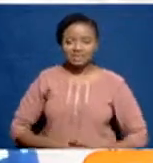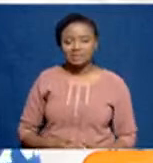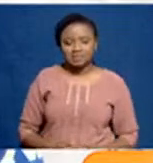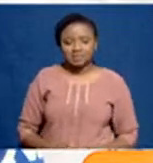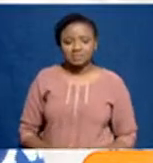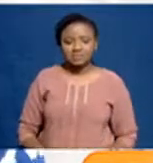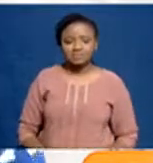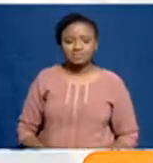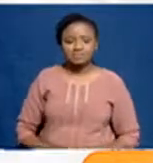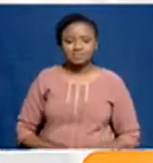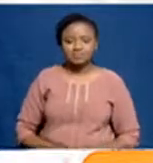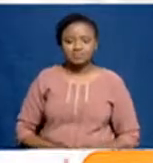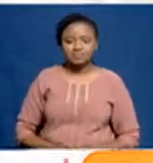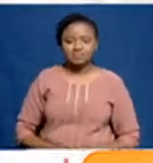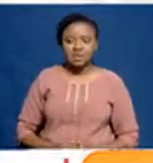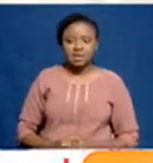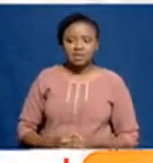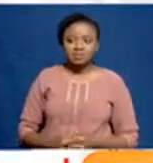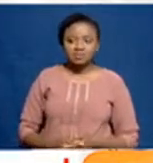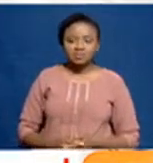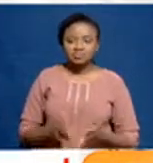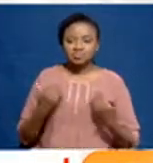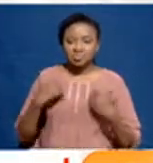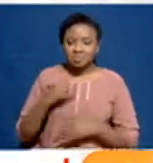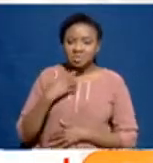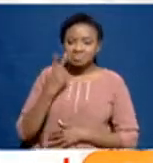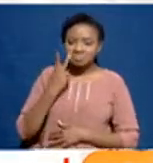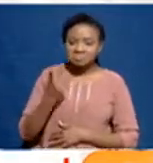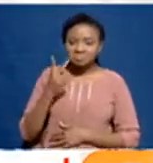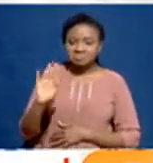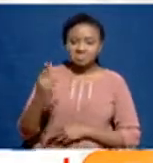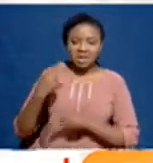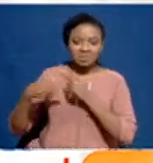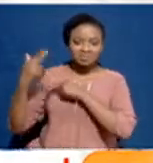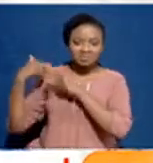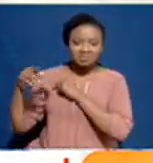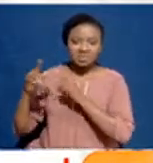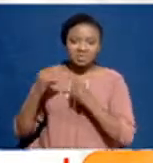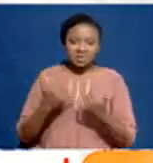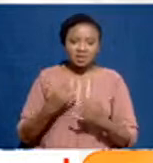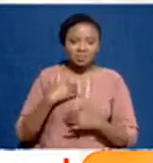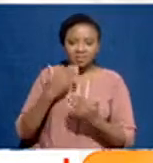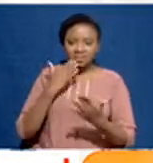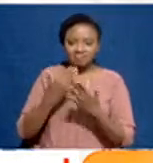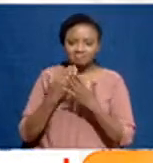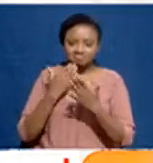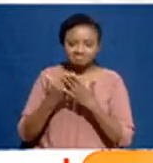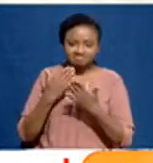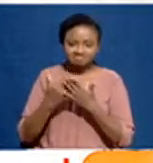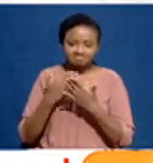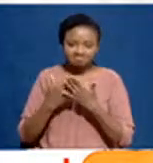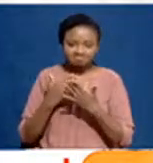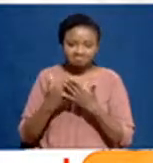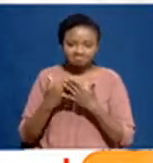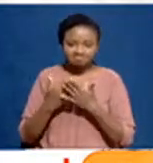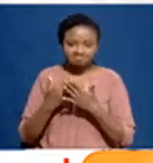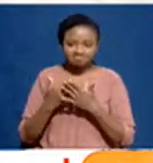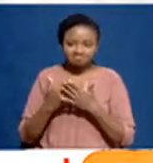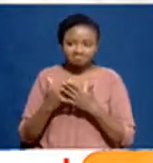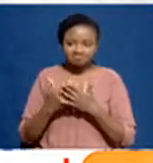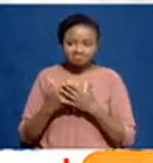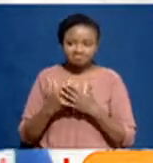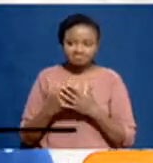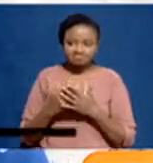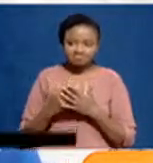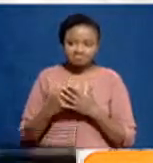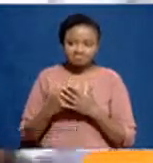Fatidia historia yake nimeifuatilia sana. Sasa nilikuwa namshukuru sana kwa confiance yenye